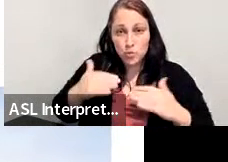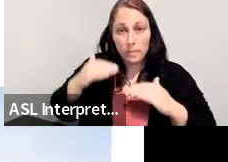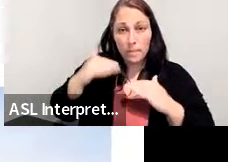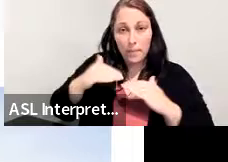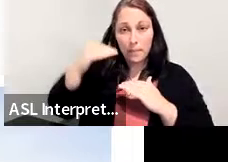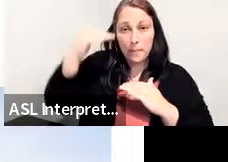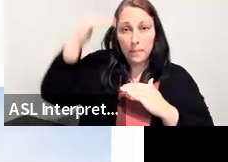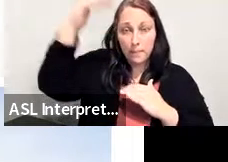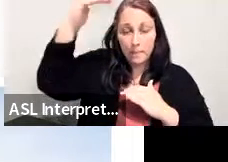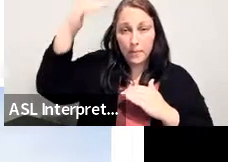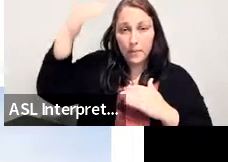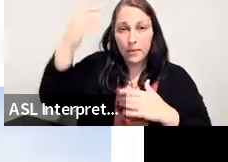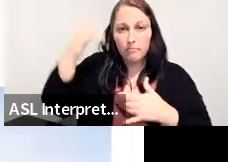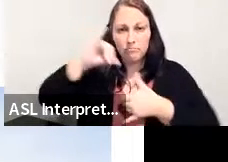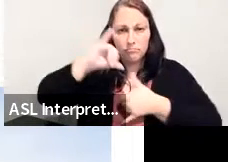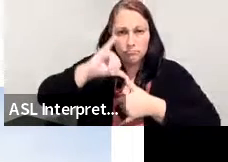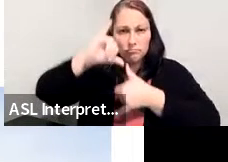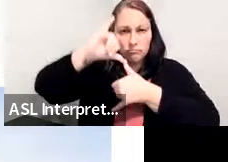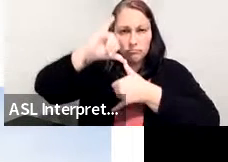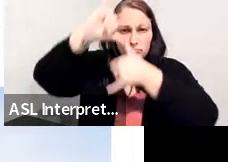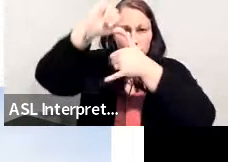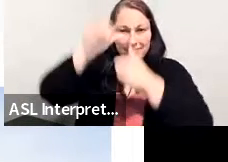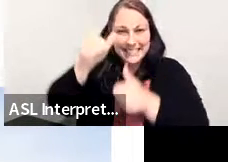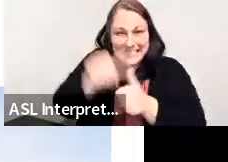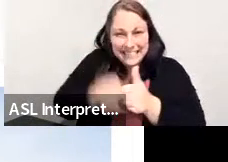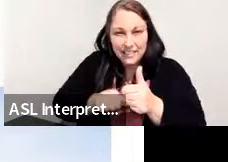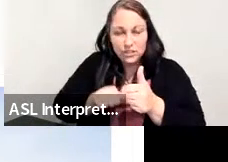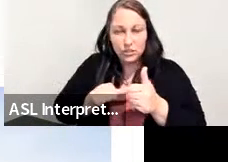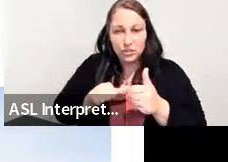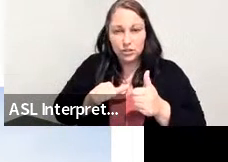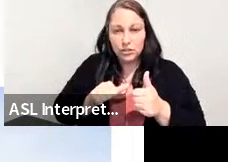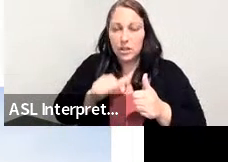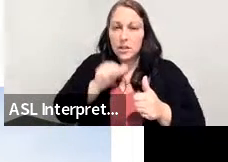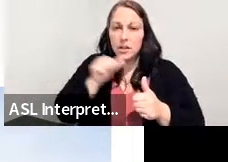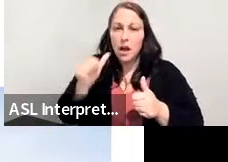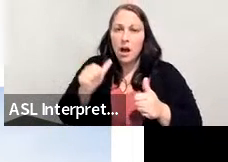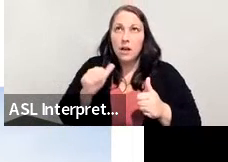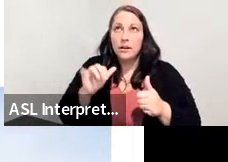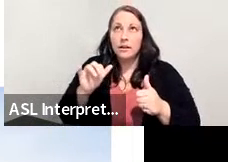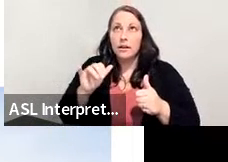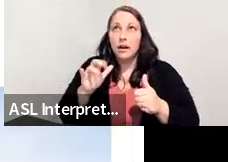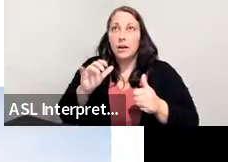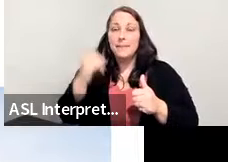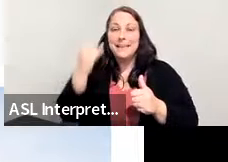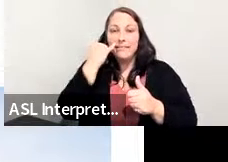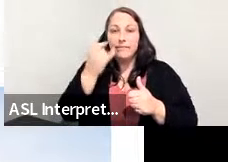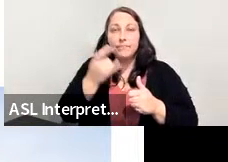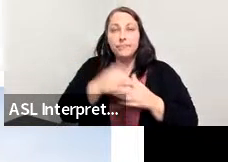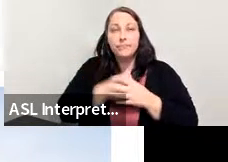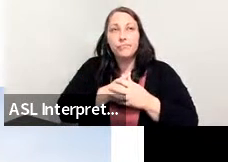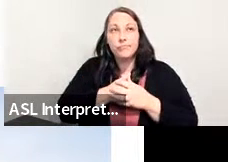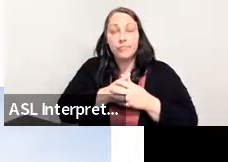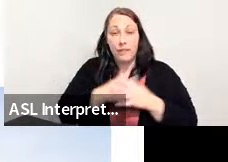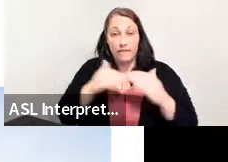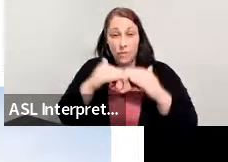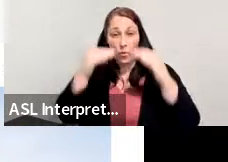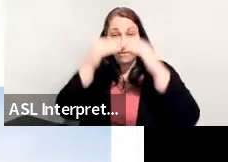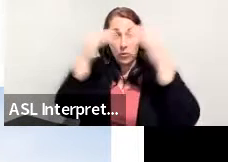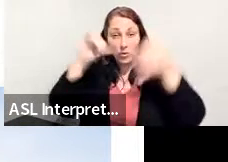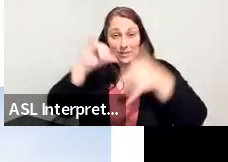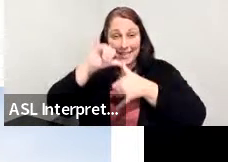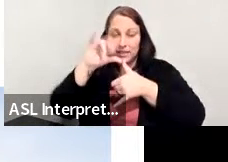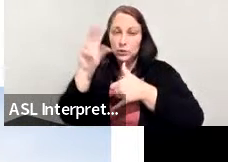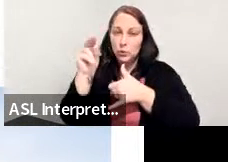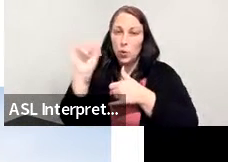You mean a typical floor to floor? Not floor to floor. If you're in, if I'm living in these apartments, take